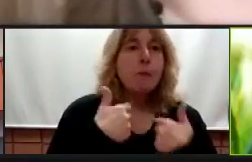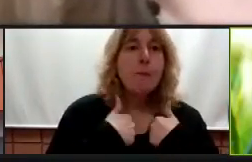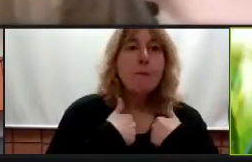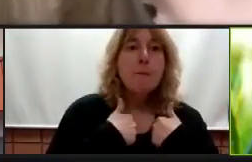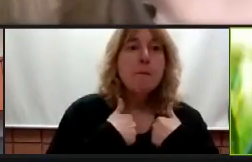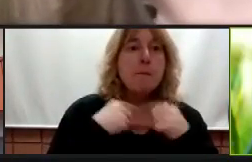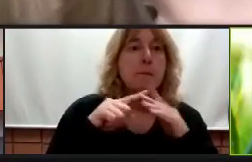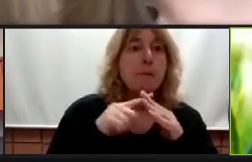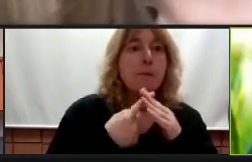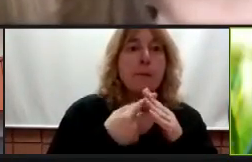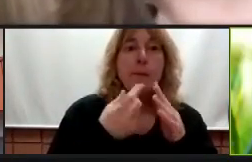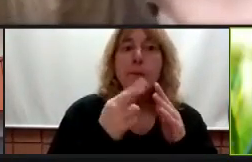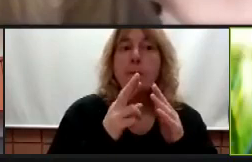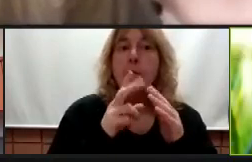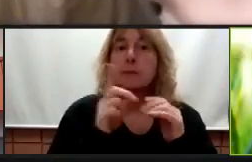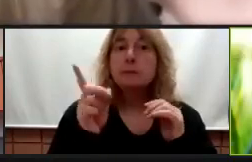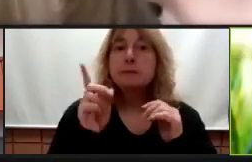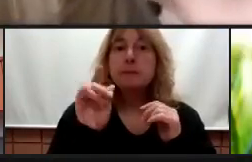Ironetta?